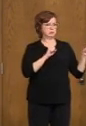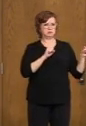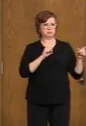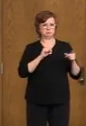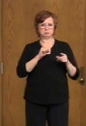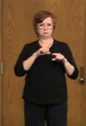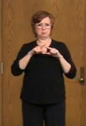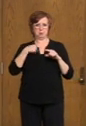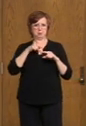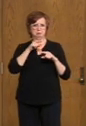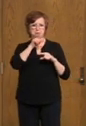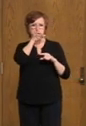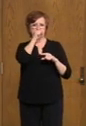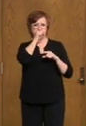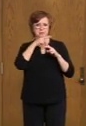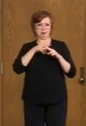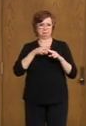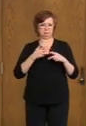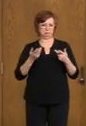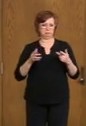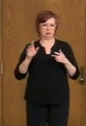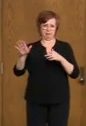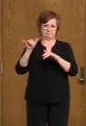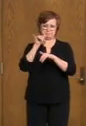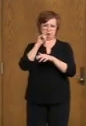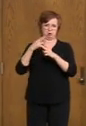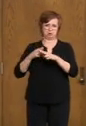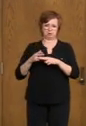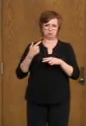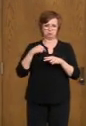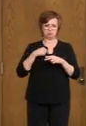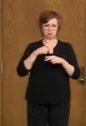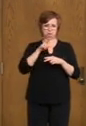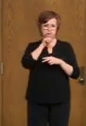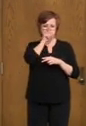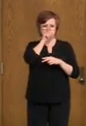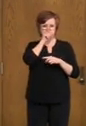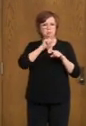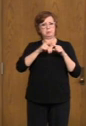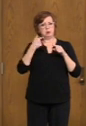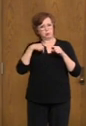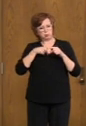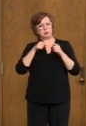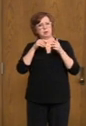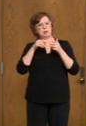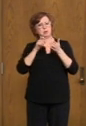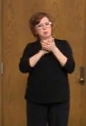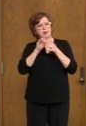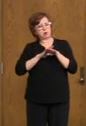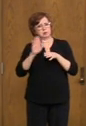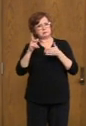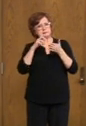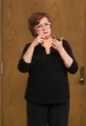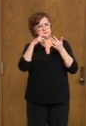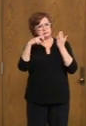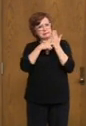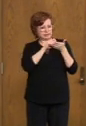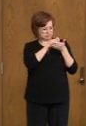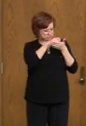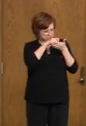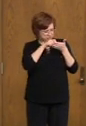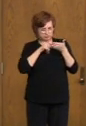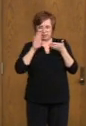normally release the names, although the names would be, of course, on the tickets themselves. And it has been our experience so far during the pandemic that